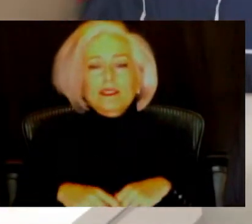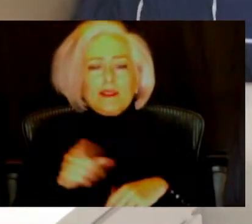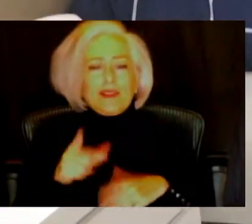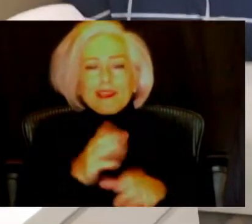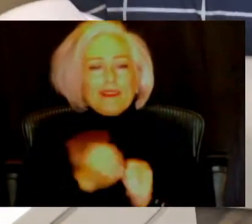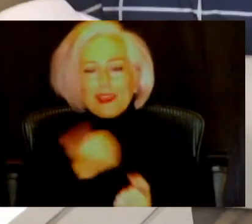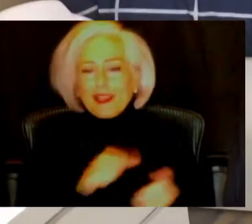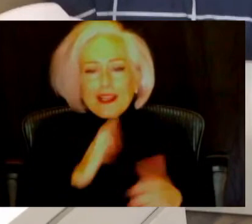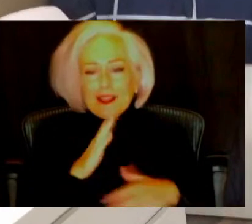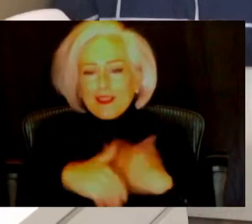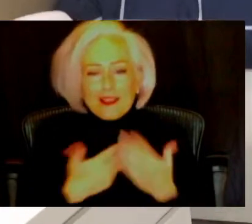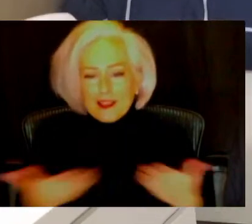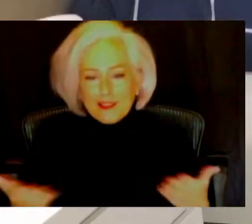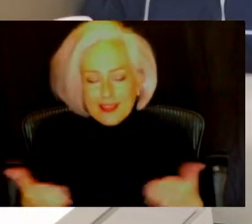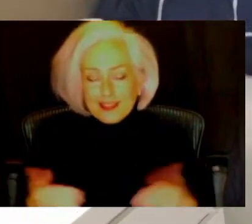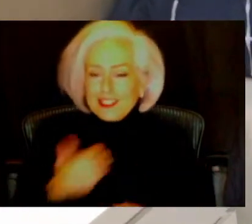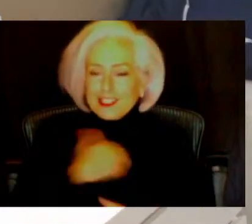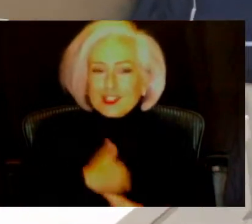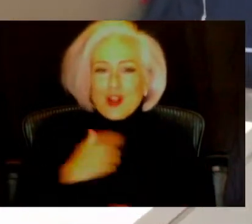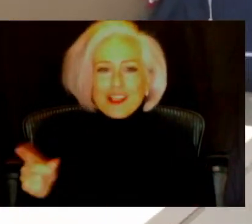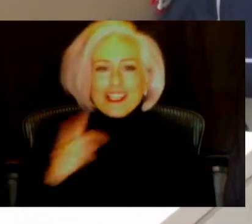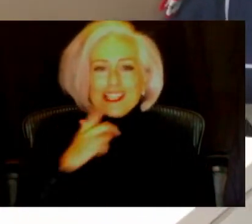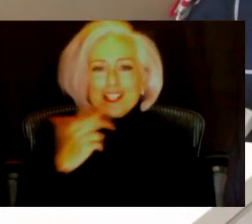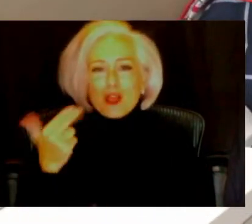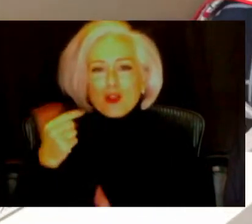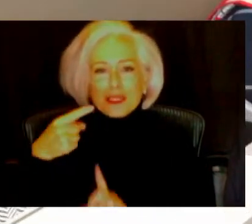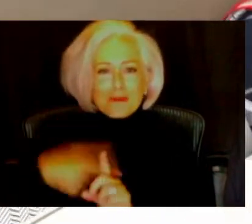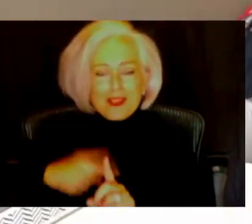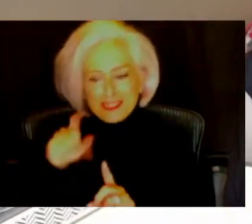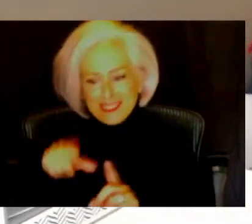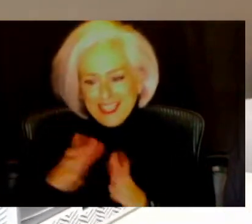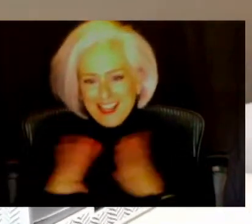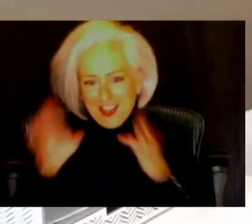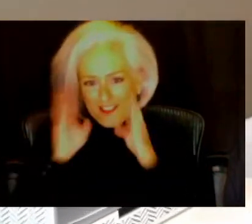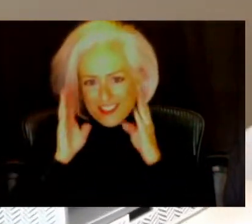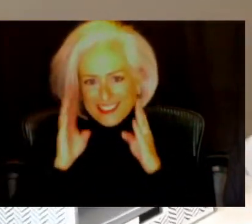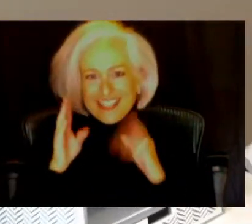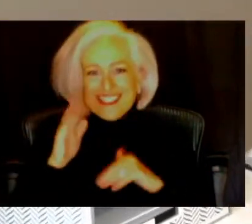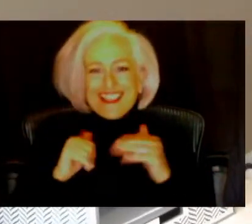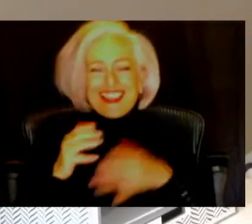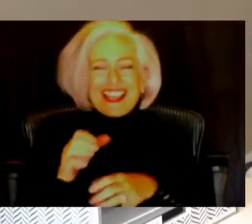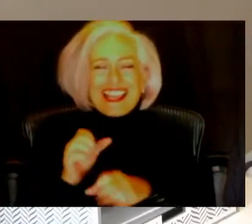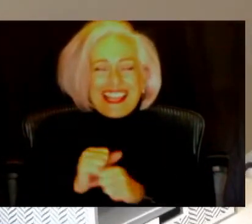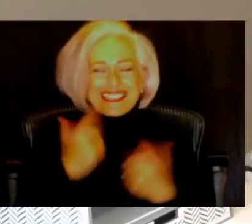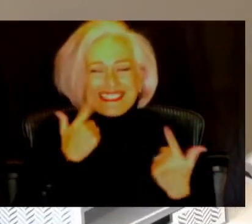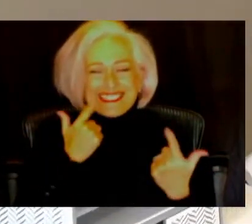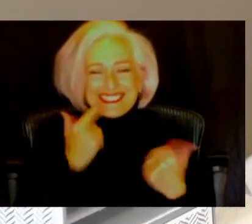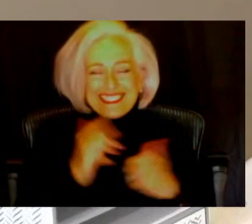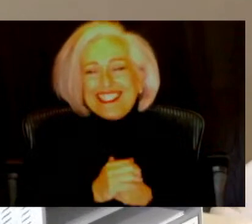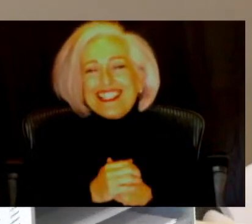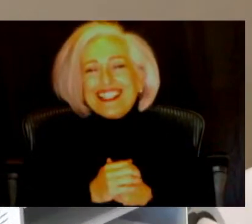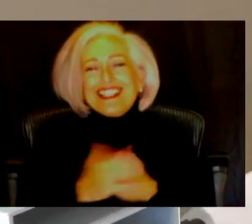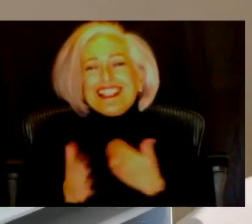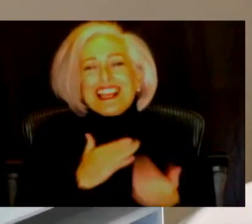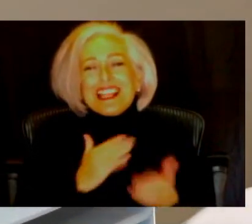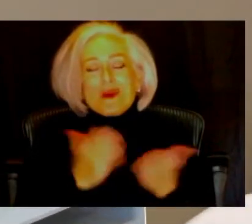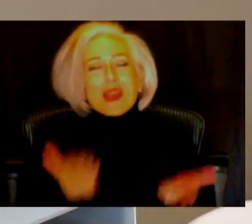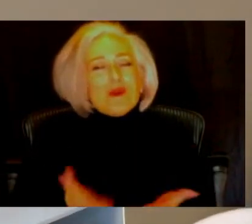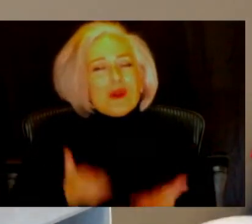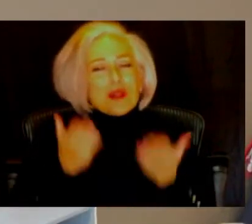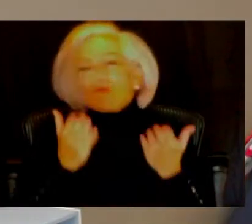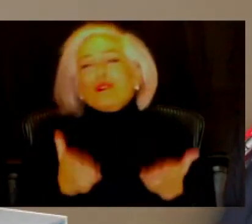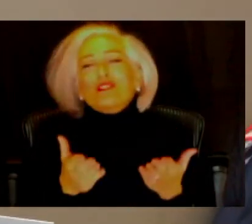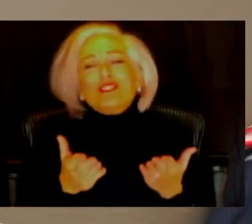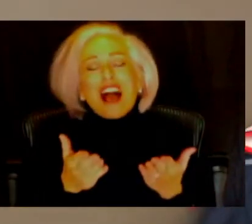Sorry, he's 13 months old. He needs more attention than he gets sometime. We also provide for